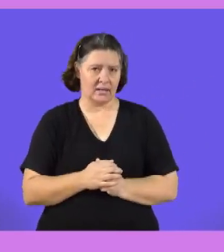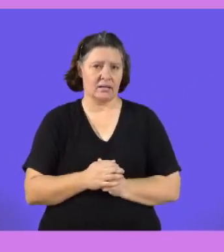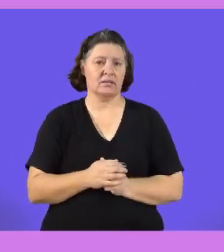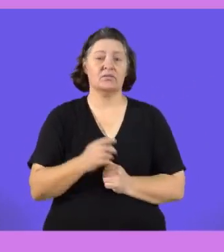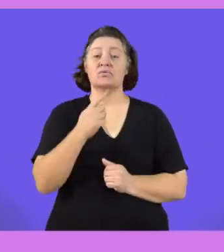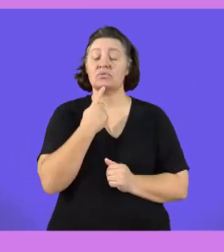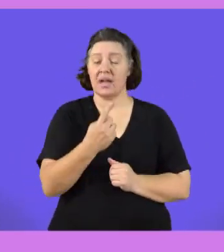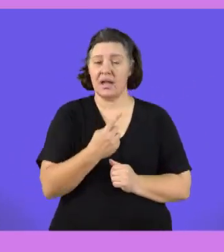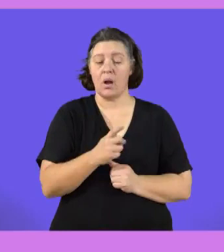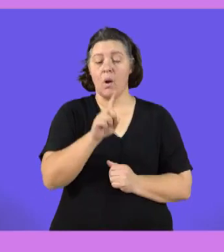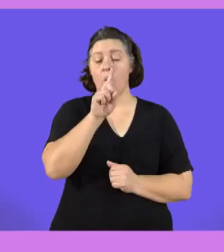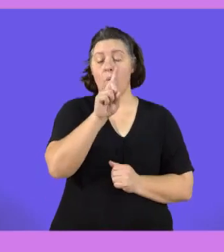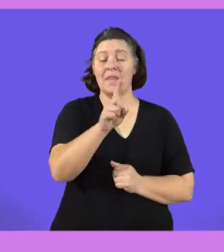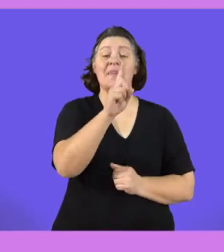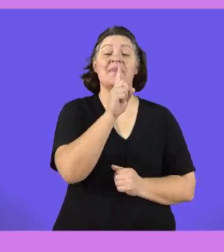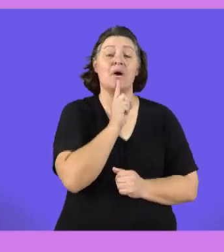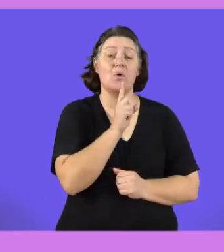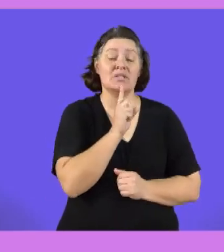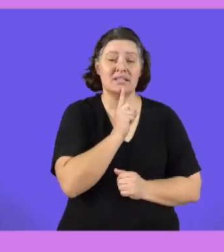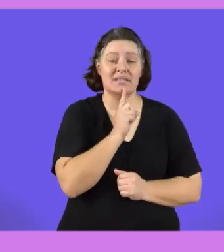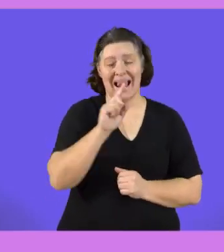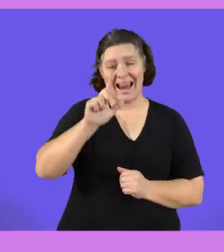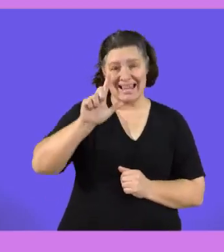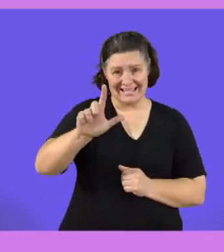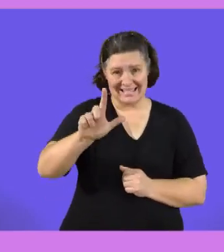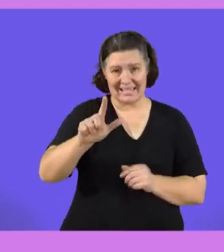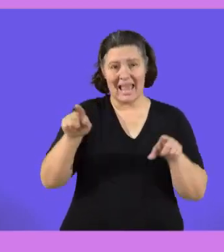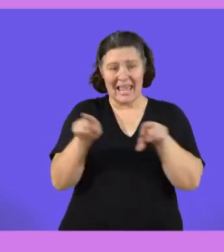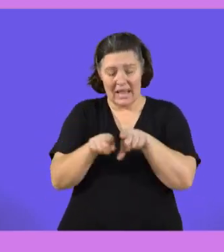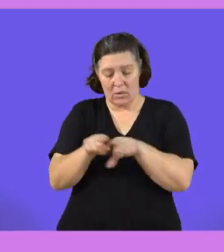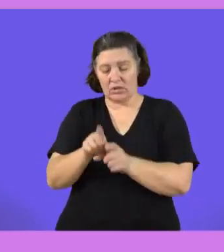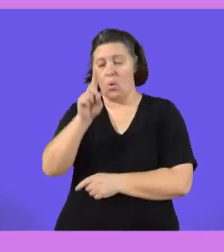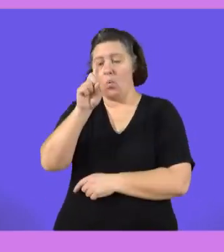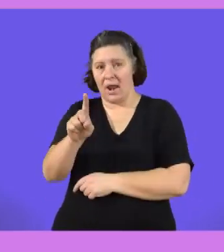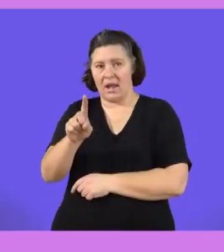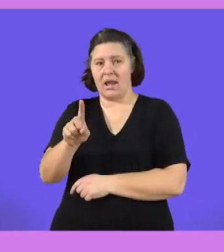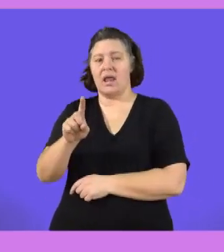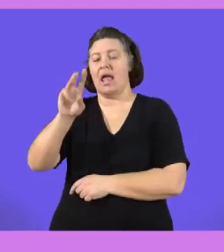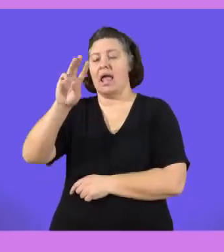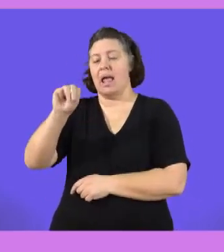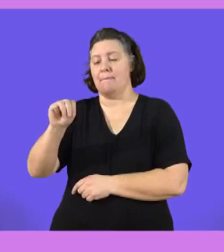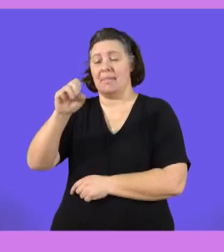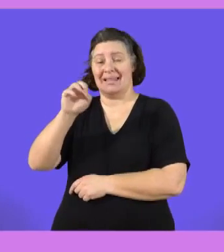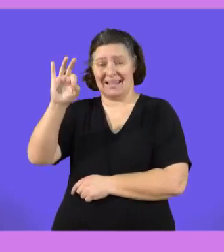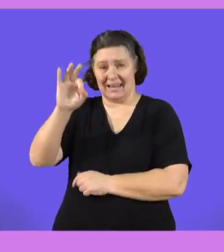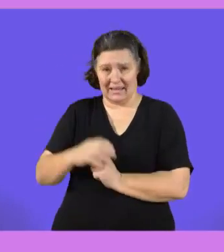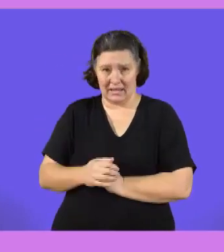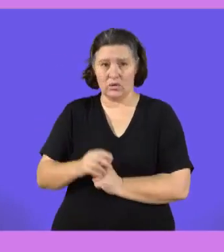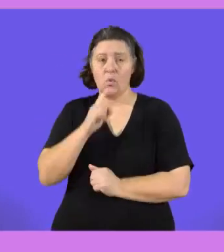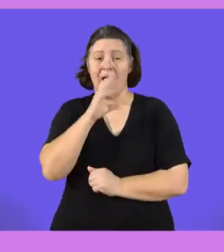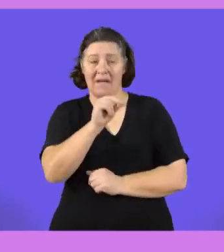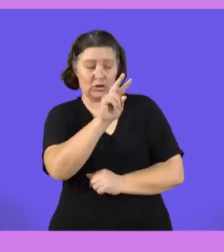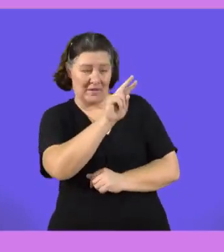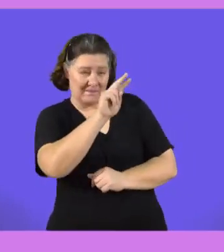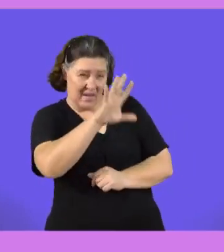on that 1,000 liters equals 1 cubic meter. Here we have 25 cubic